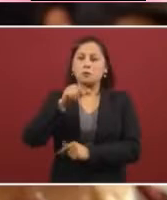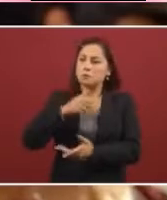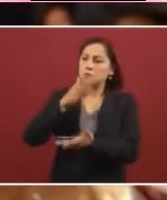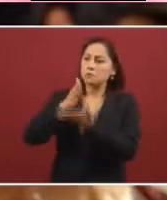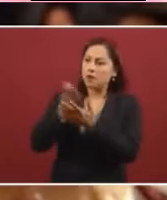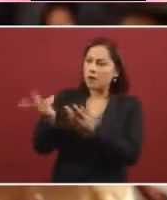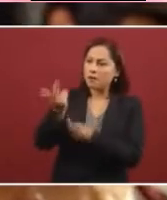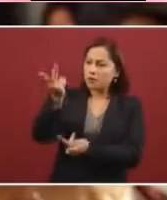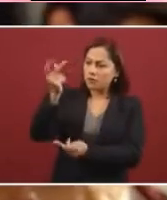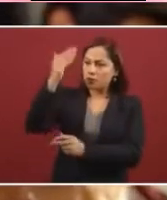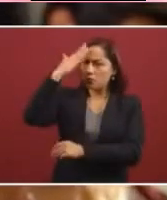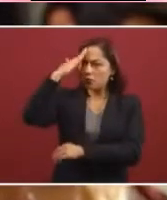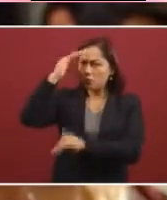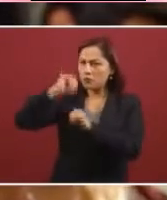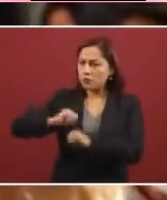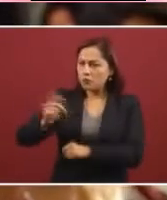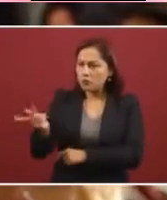The principal question is,